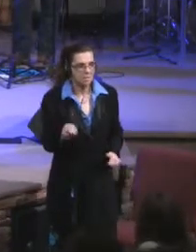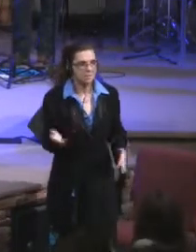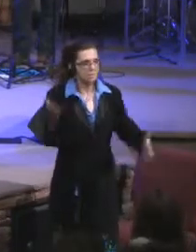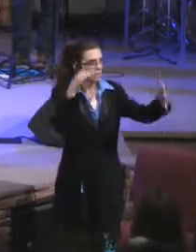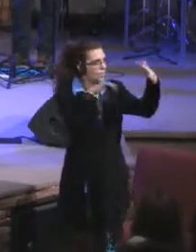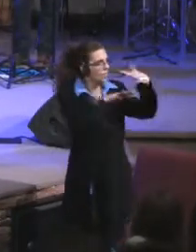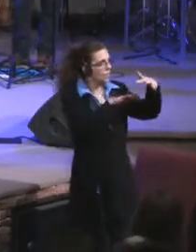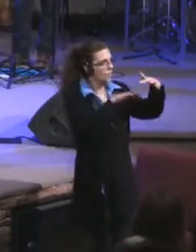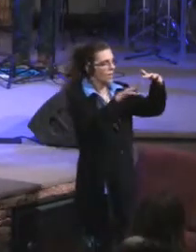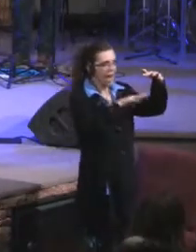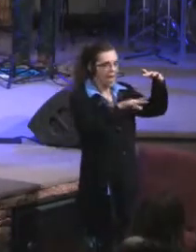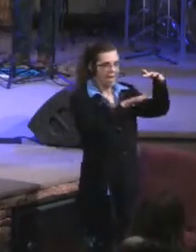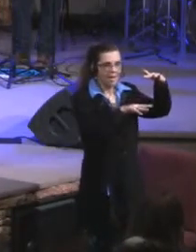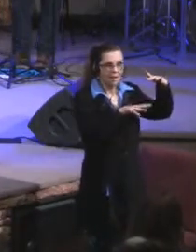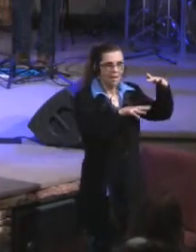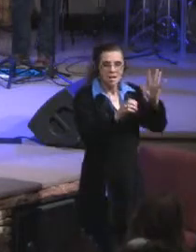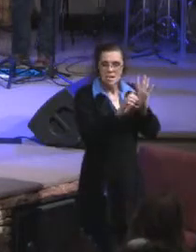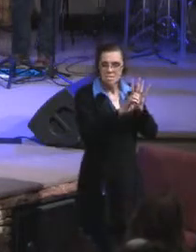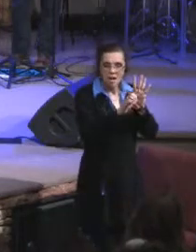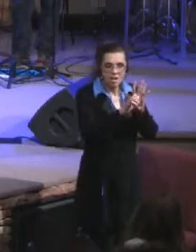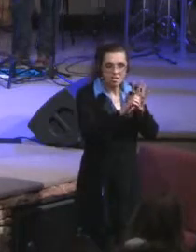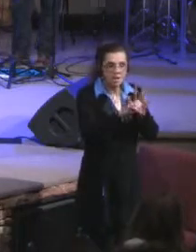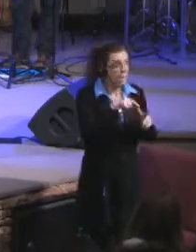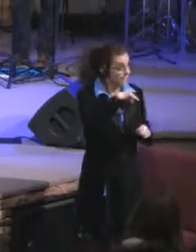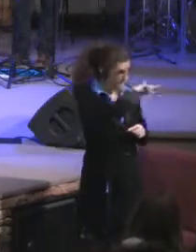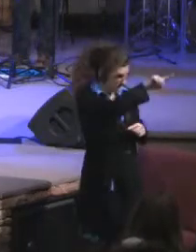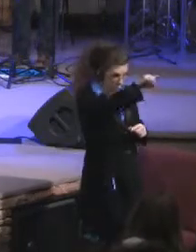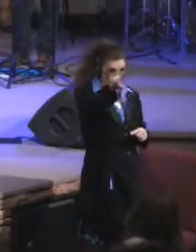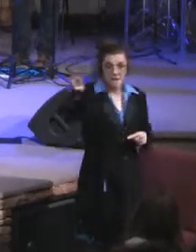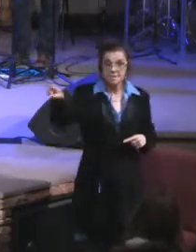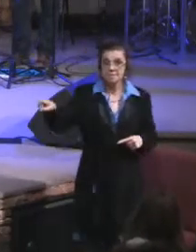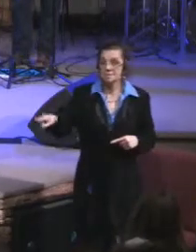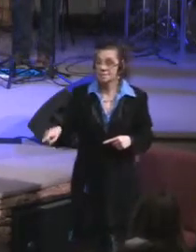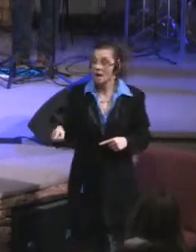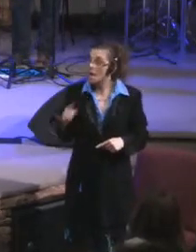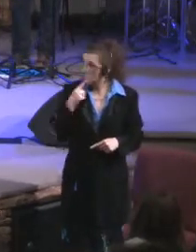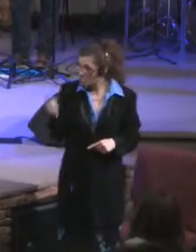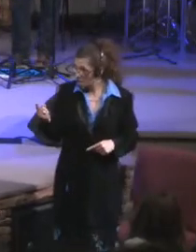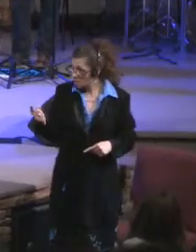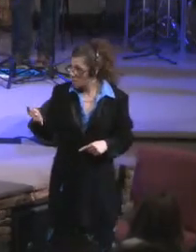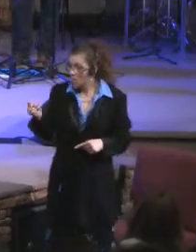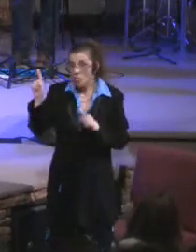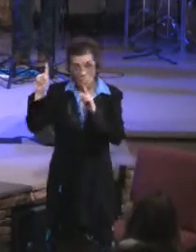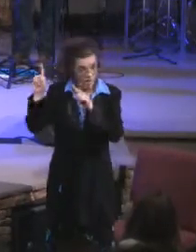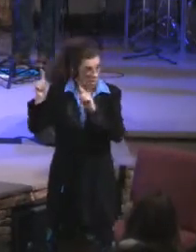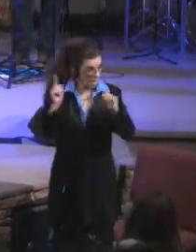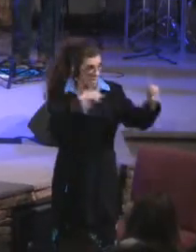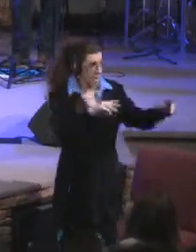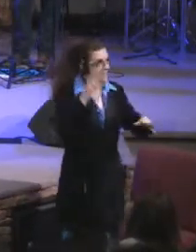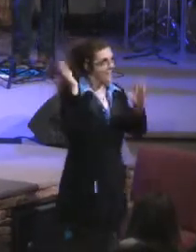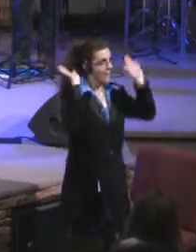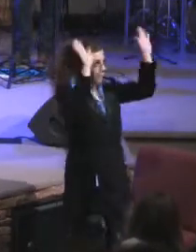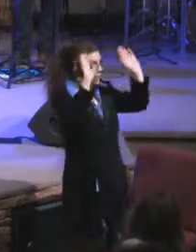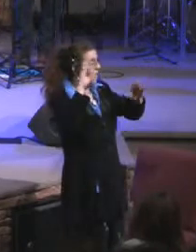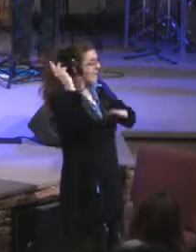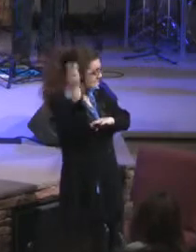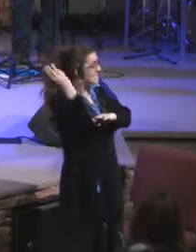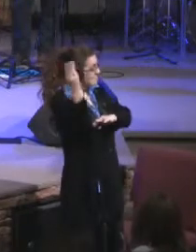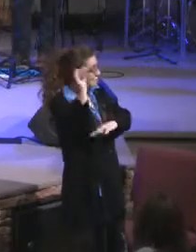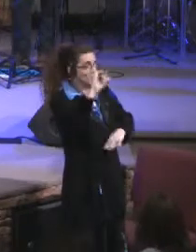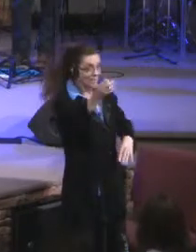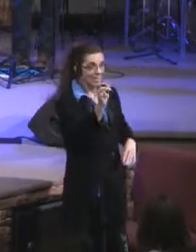cloud. That's all an example to us. And I'm telling you, whenever they had this great victory in Jericho,